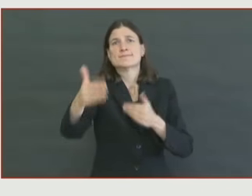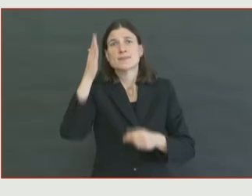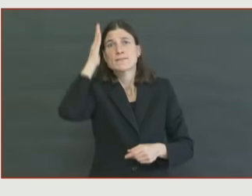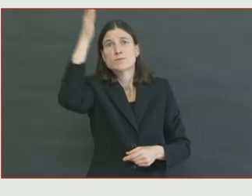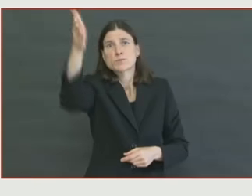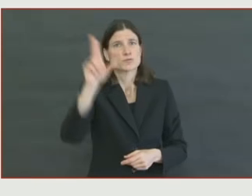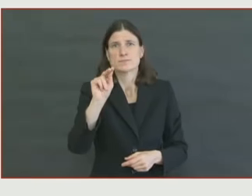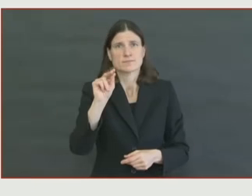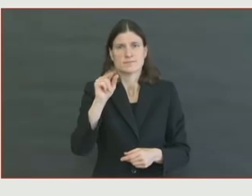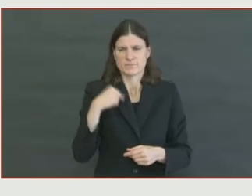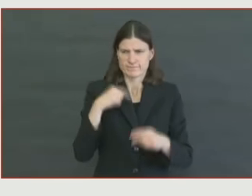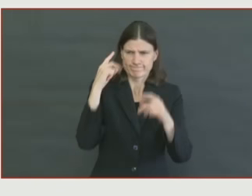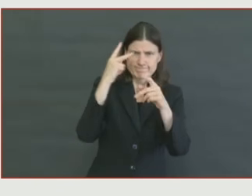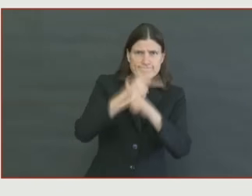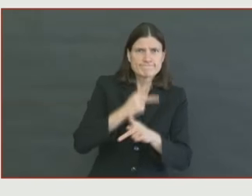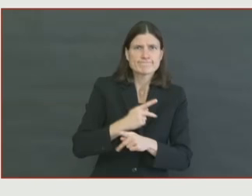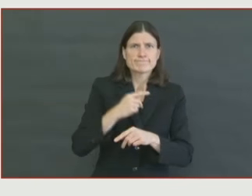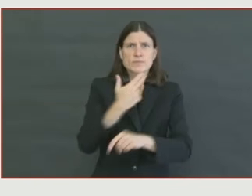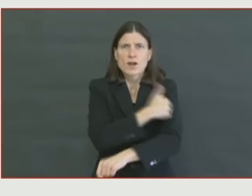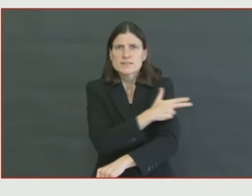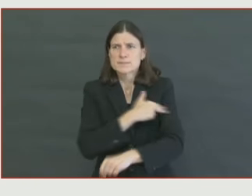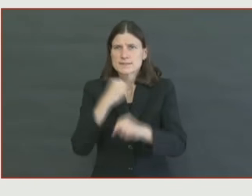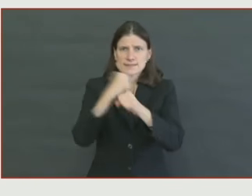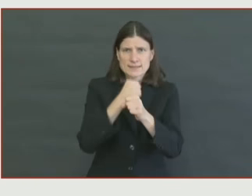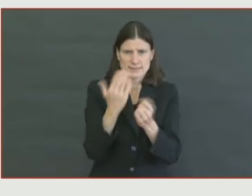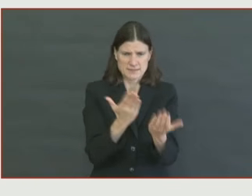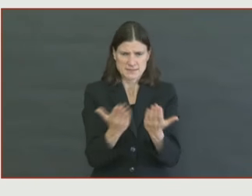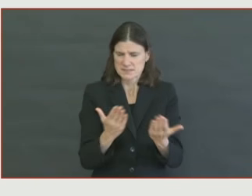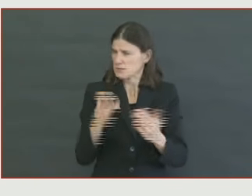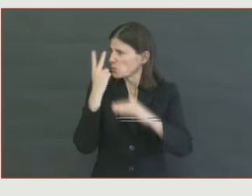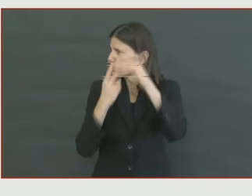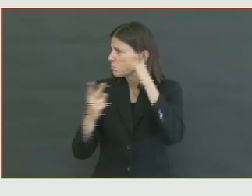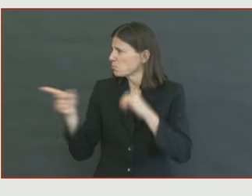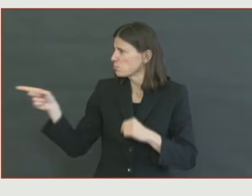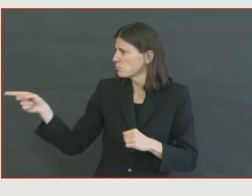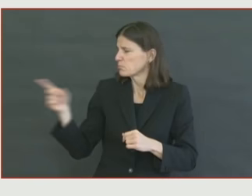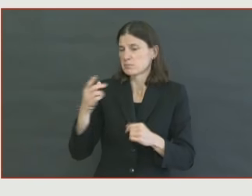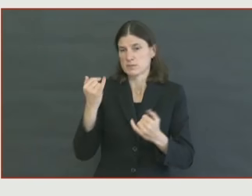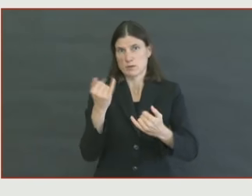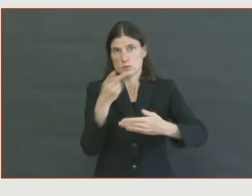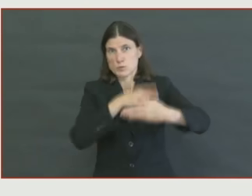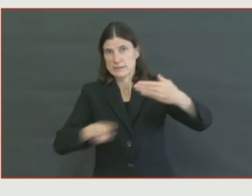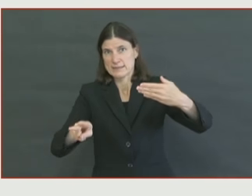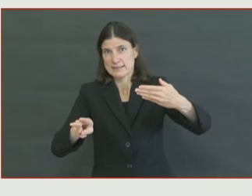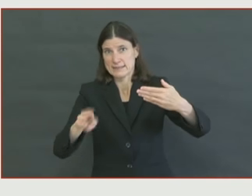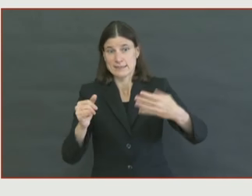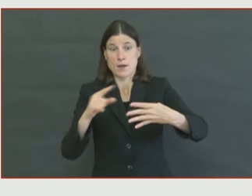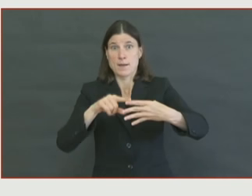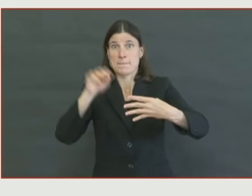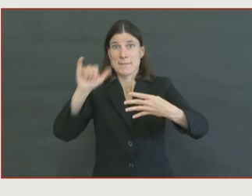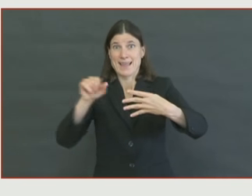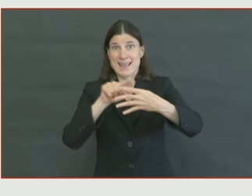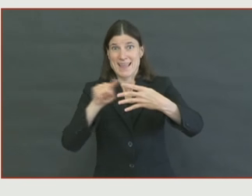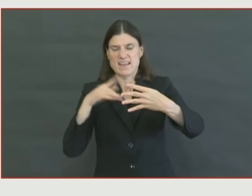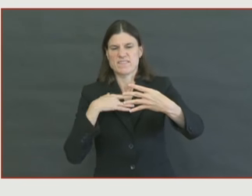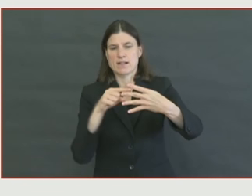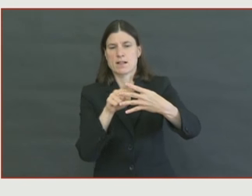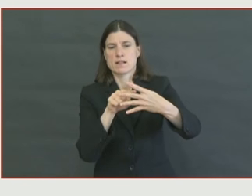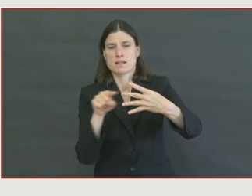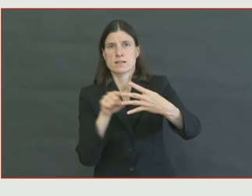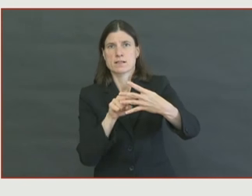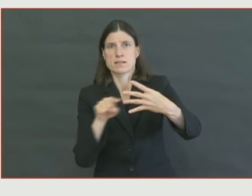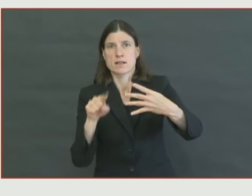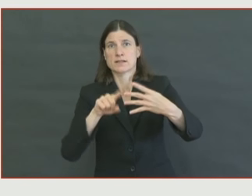And I feel confident that the people of Rhode Island have been amazing. And now, in the week that's just happened,